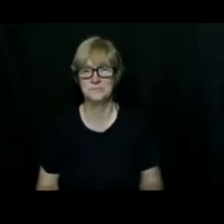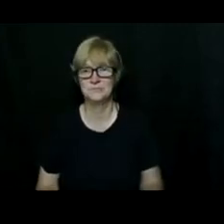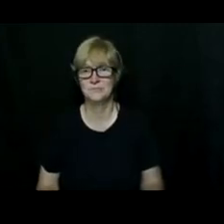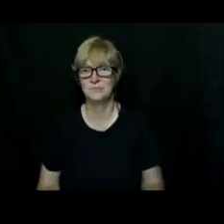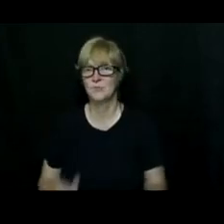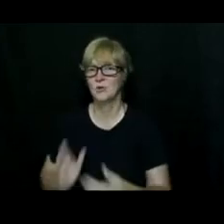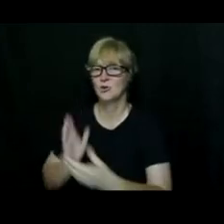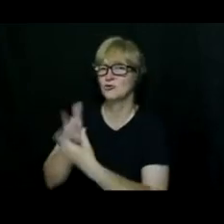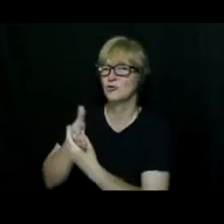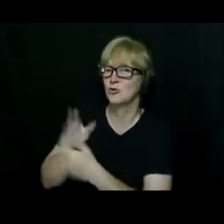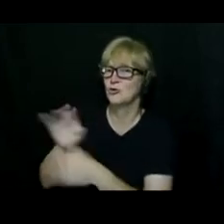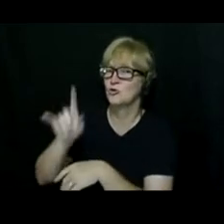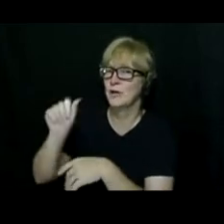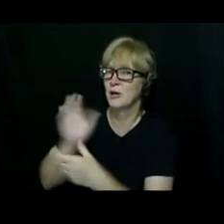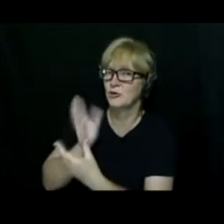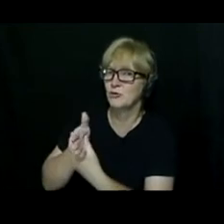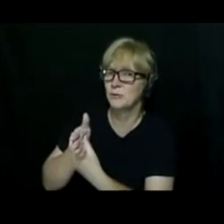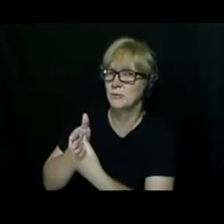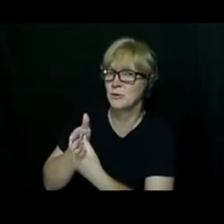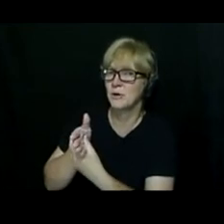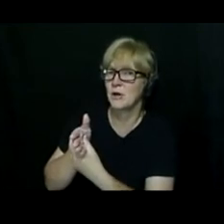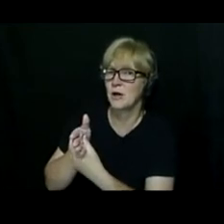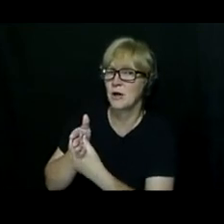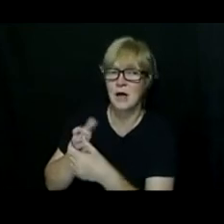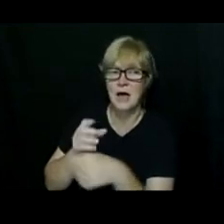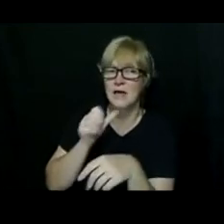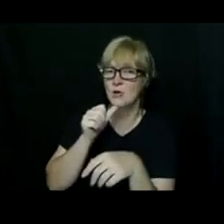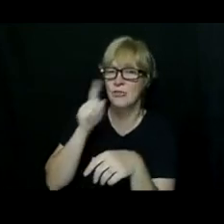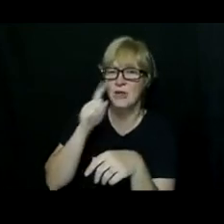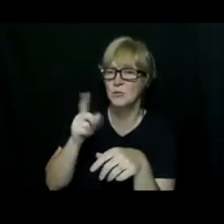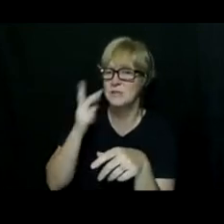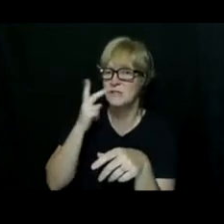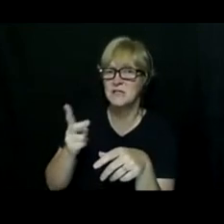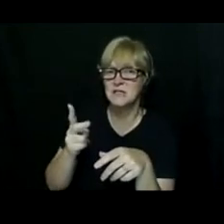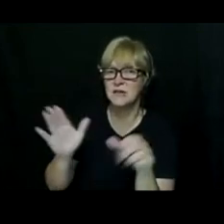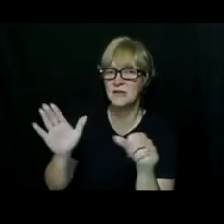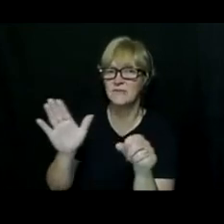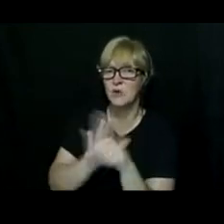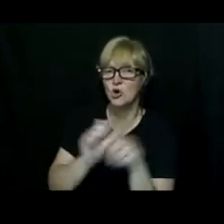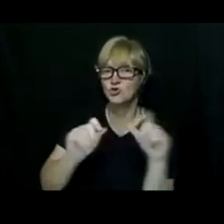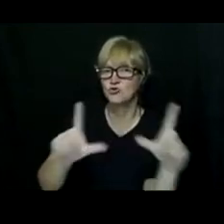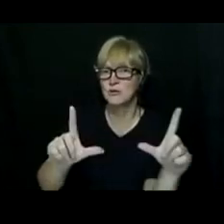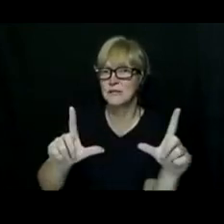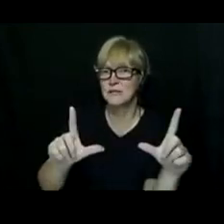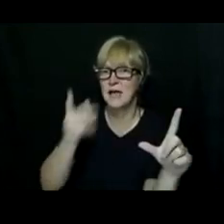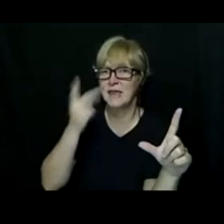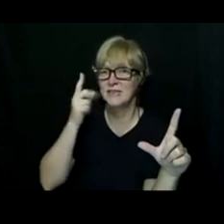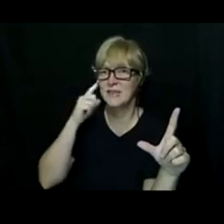just quick mentioning, so we're not seeing the full screen. We also see, I think, your presenter's